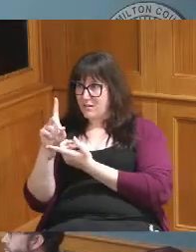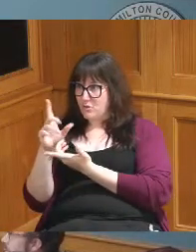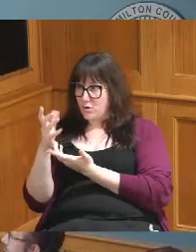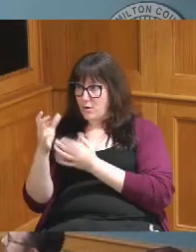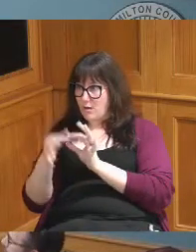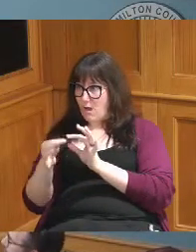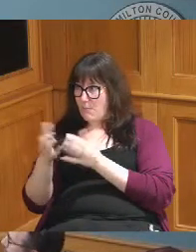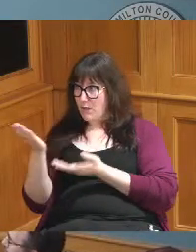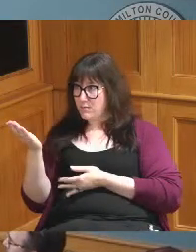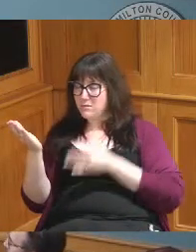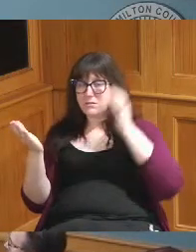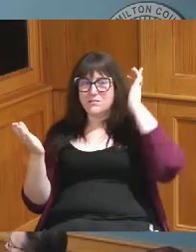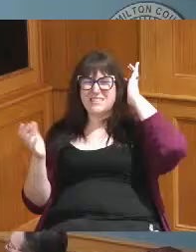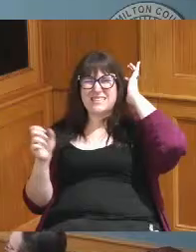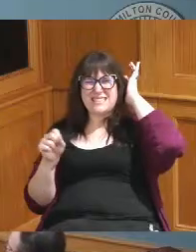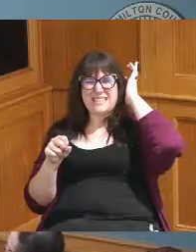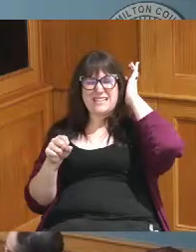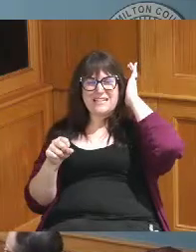Yeah,